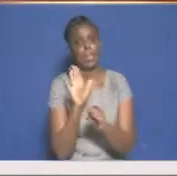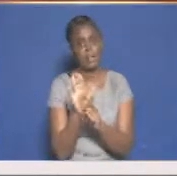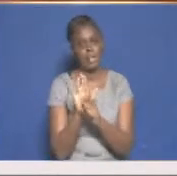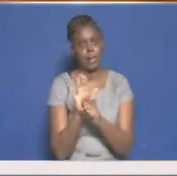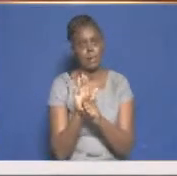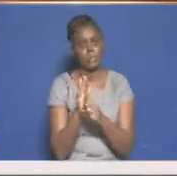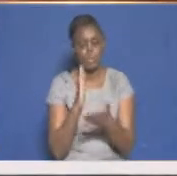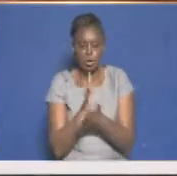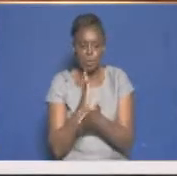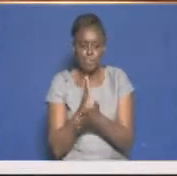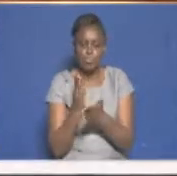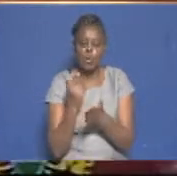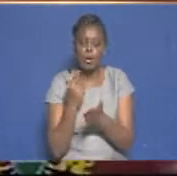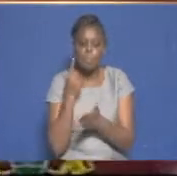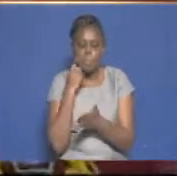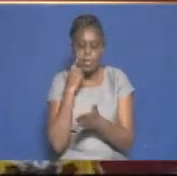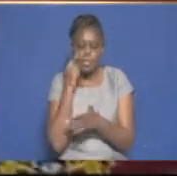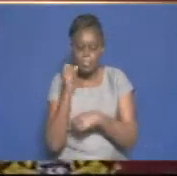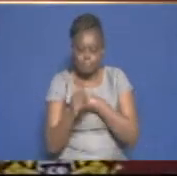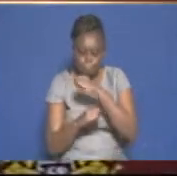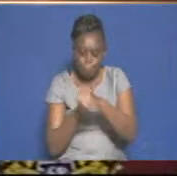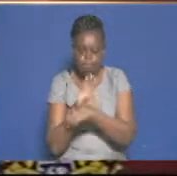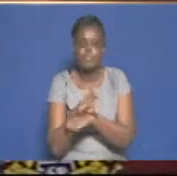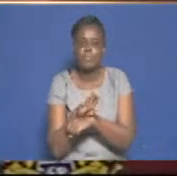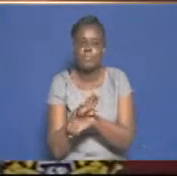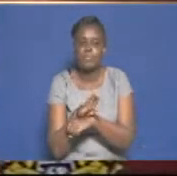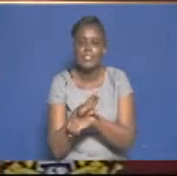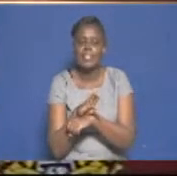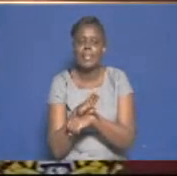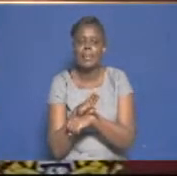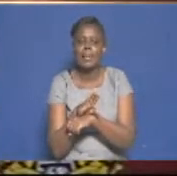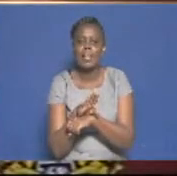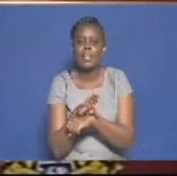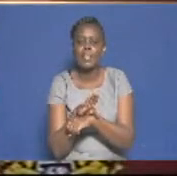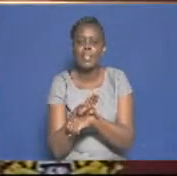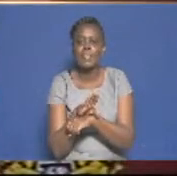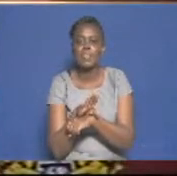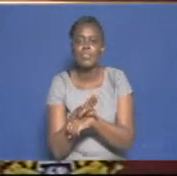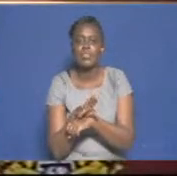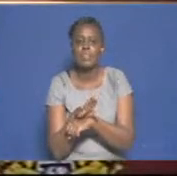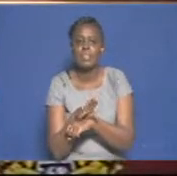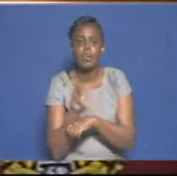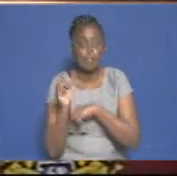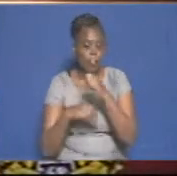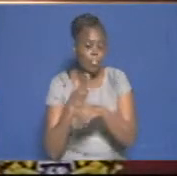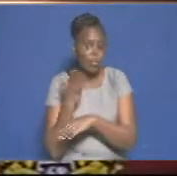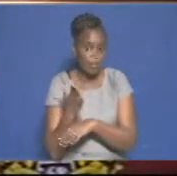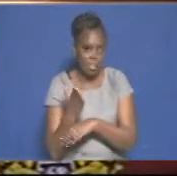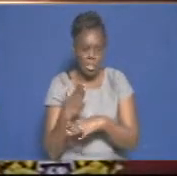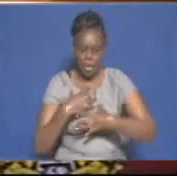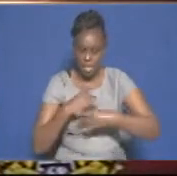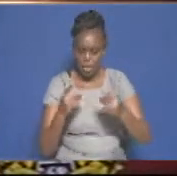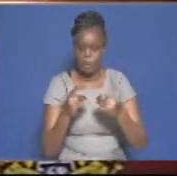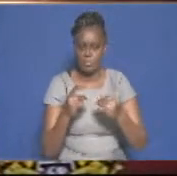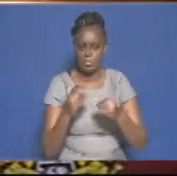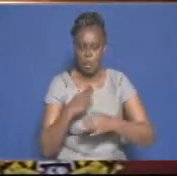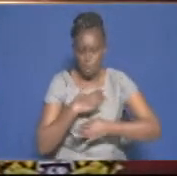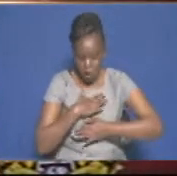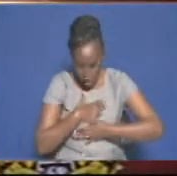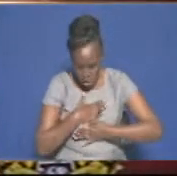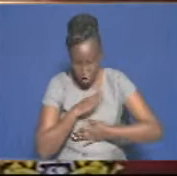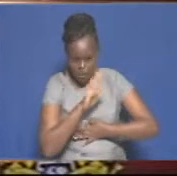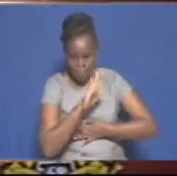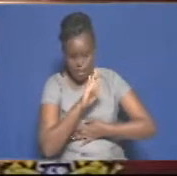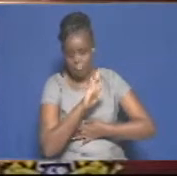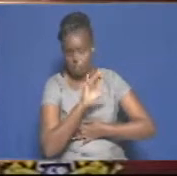video, you know, going round. And it's very interesting. Honorable Jakoyo Midiwo, Mr.